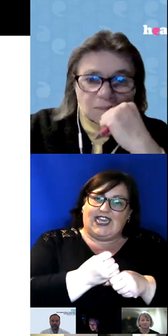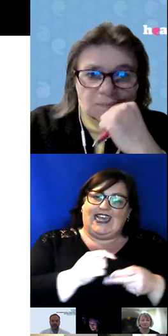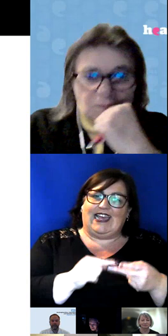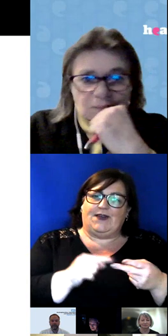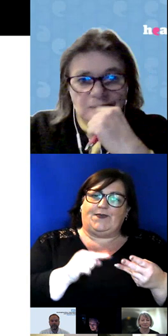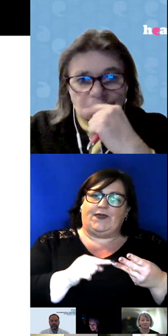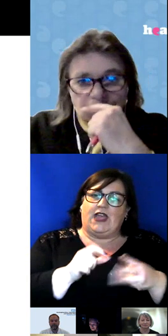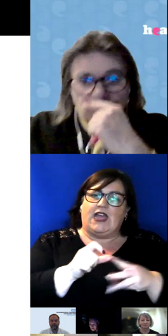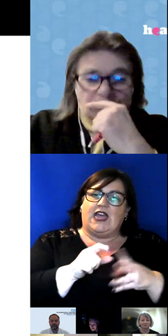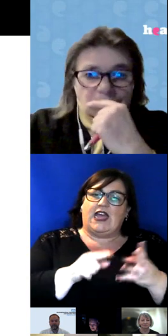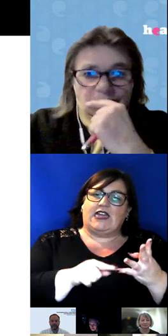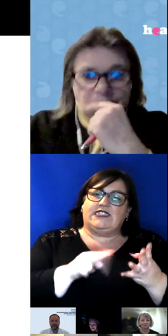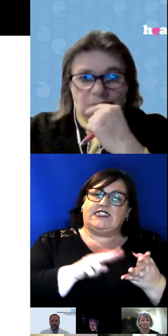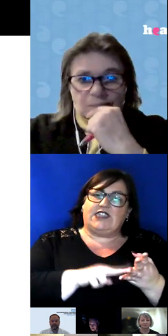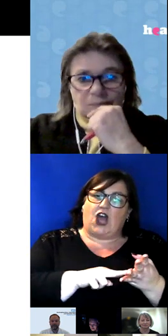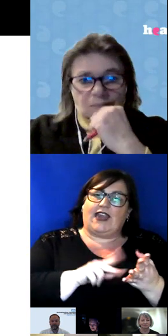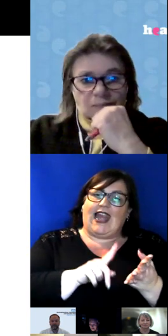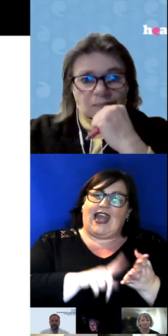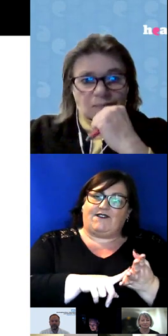now of Bob.